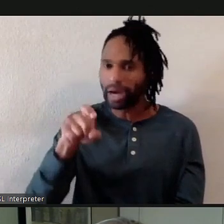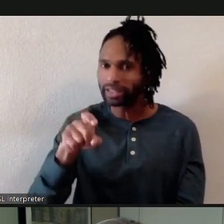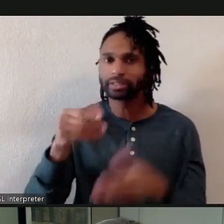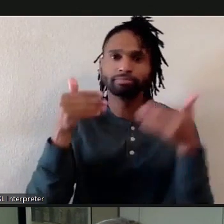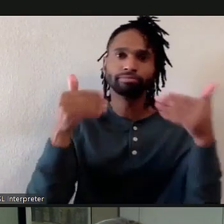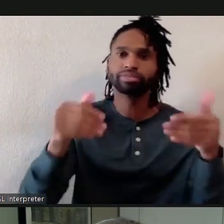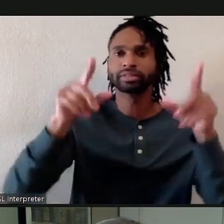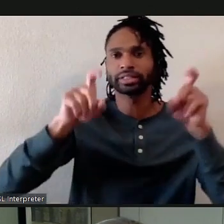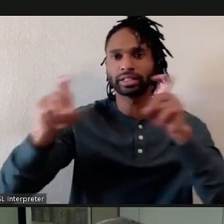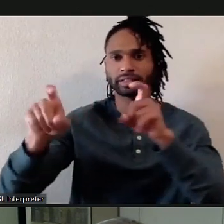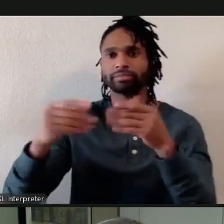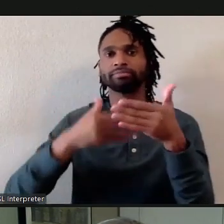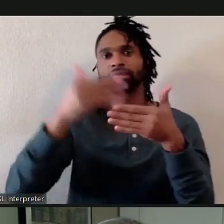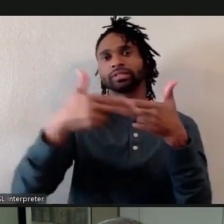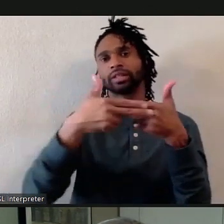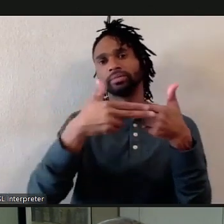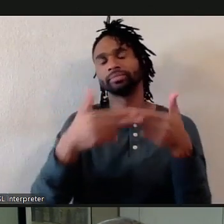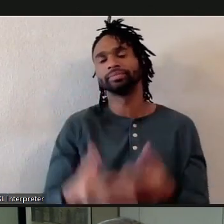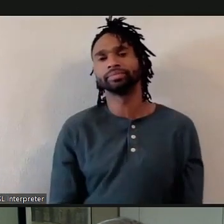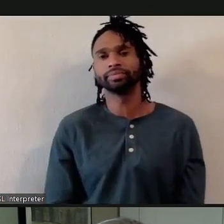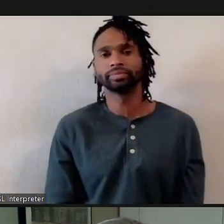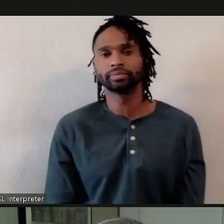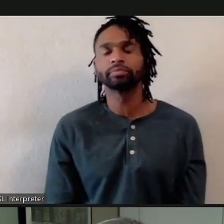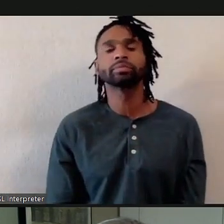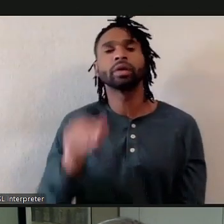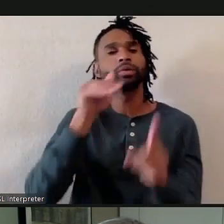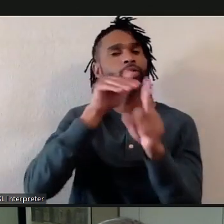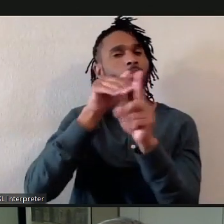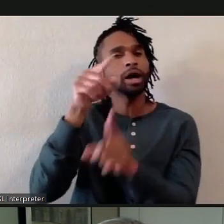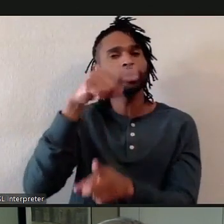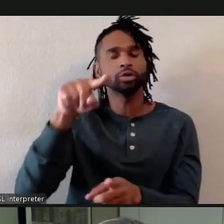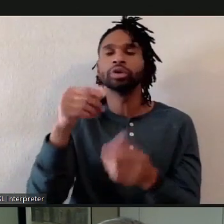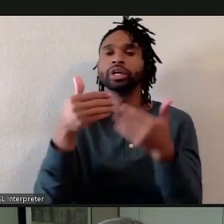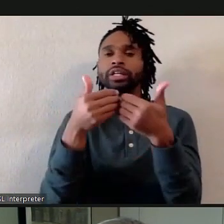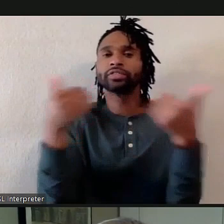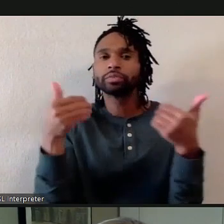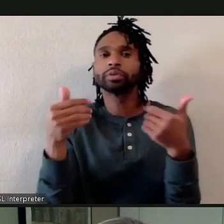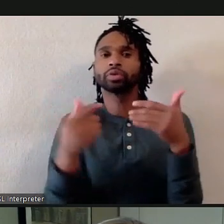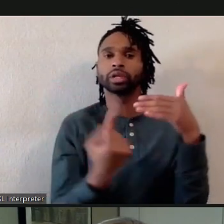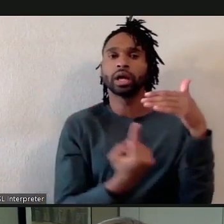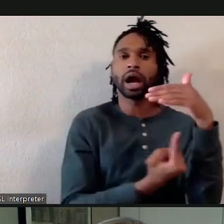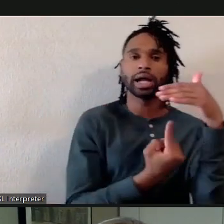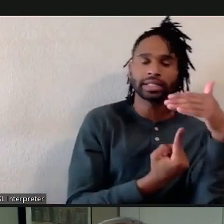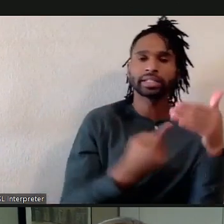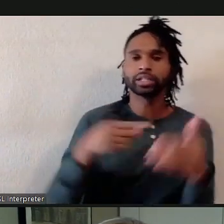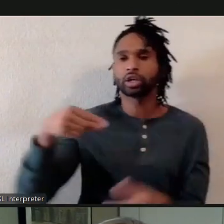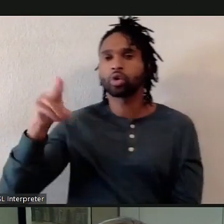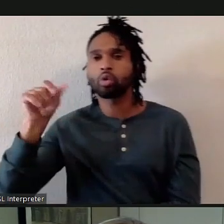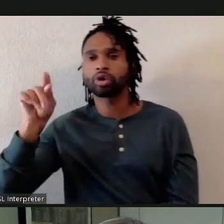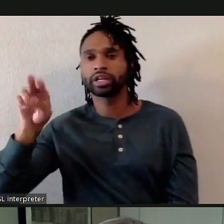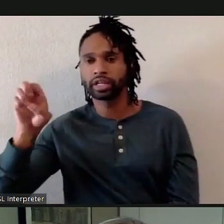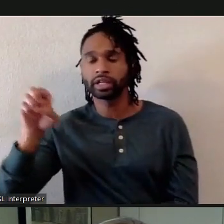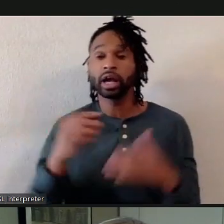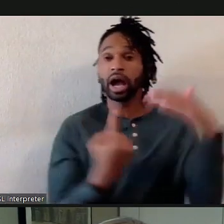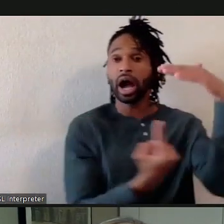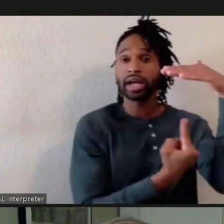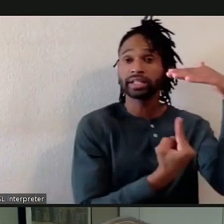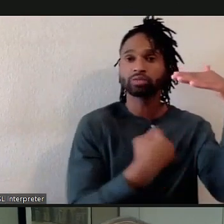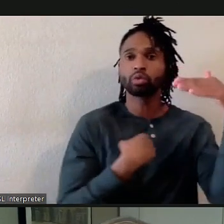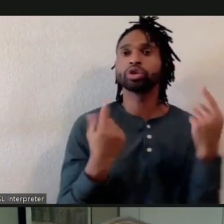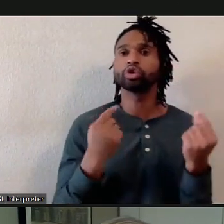slide. I want to remind you too, the difference between isolation and quarantine. Isolation is what we do when